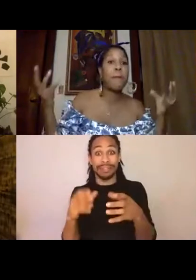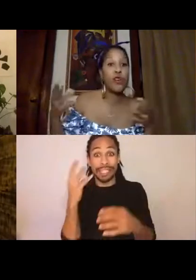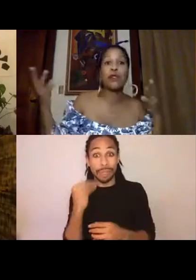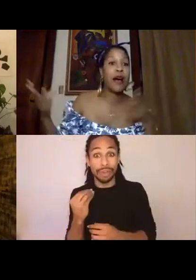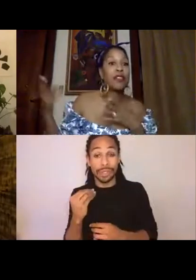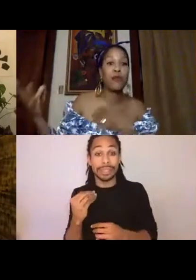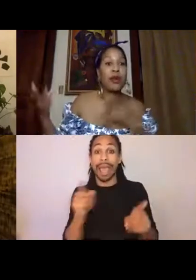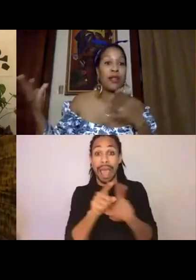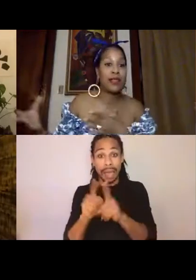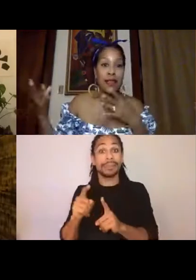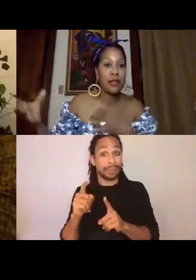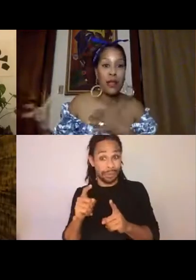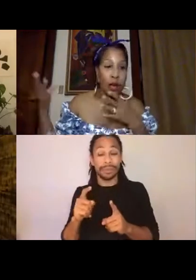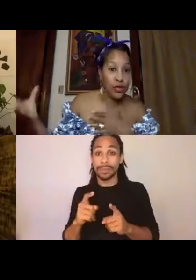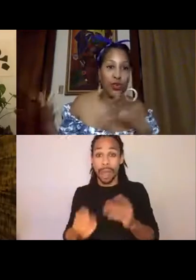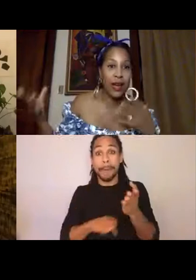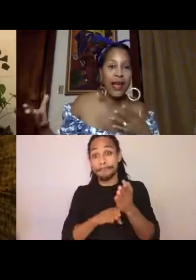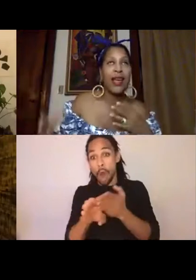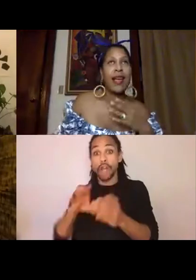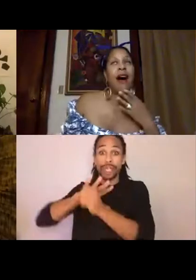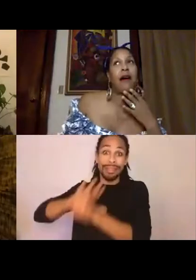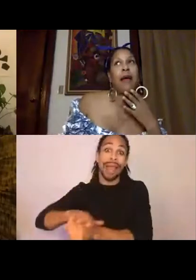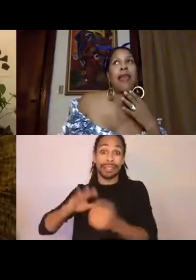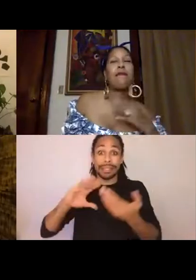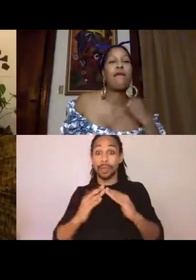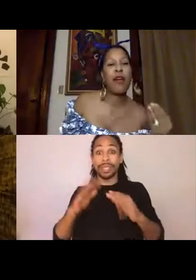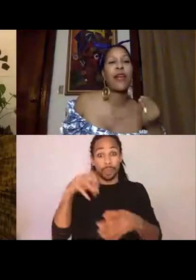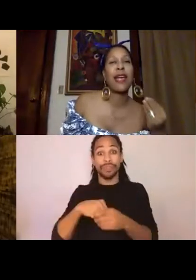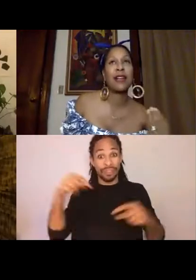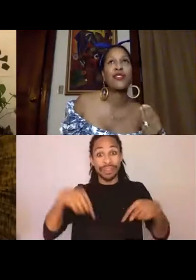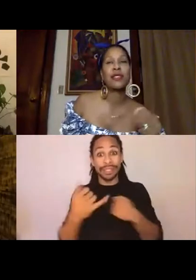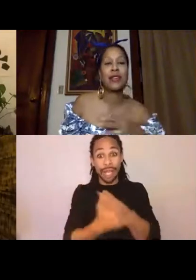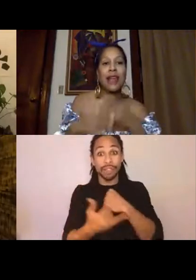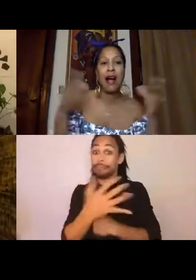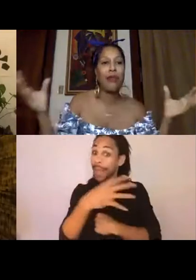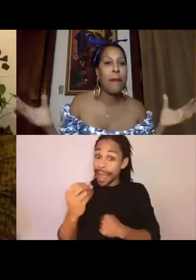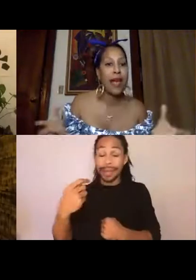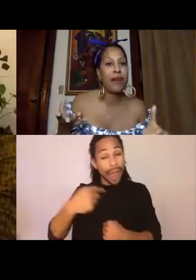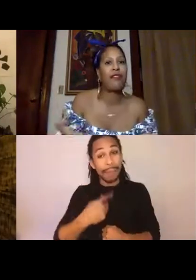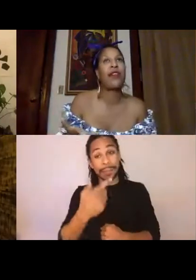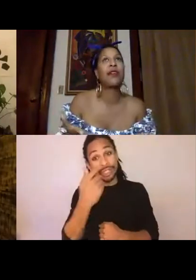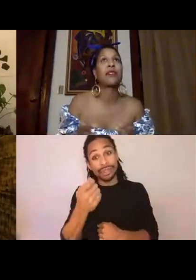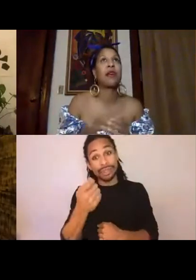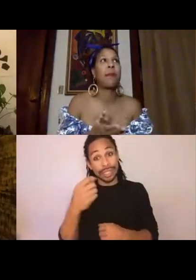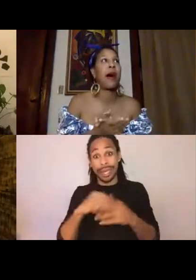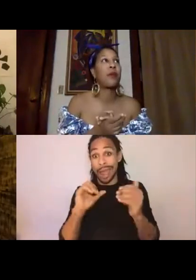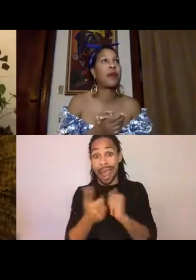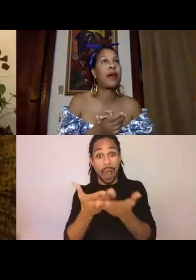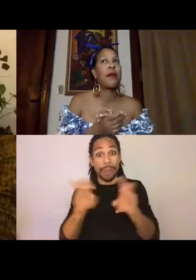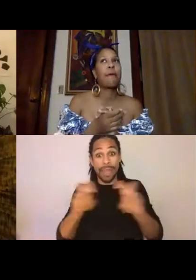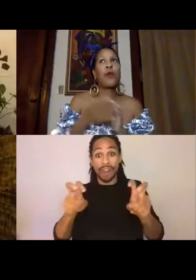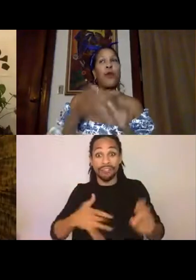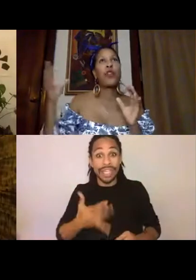like marginalized communities in this country. And I'm very interested in how the panel feels